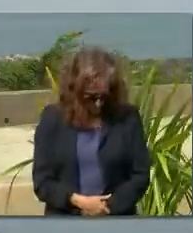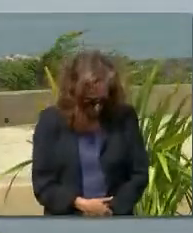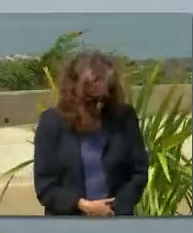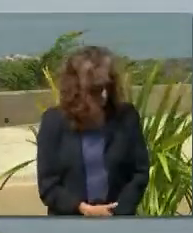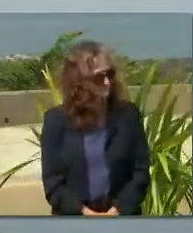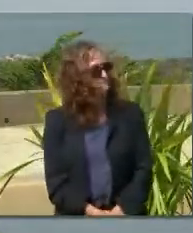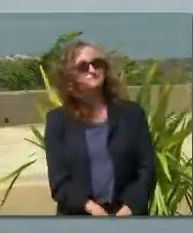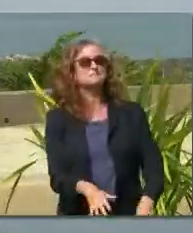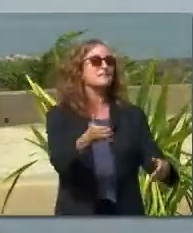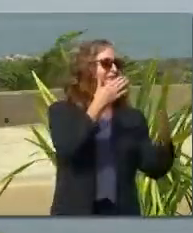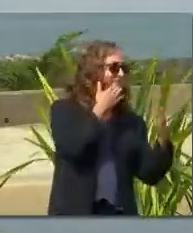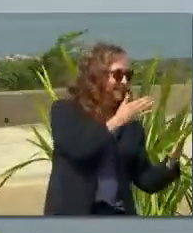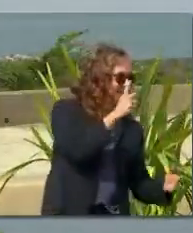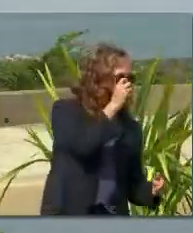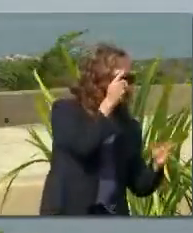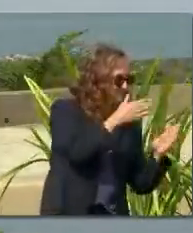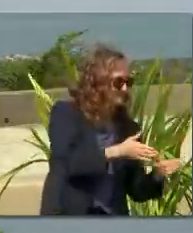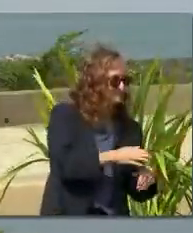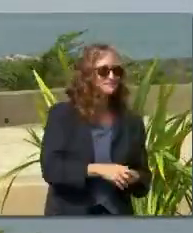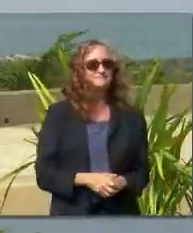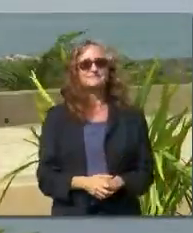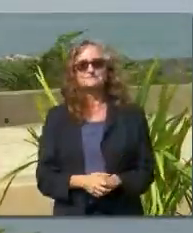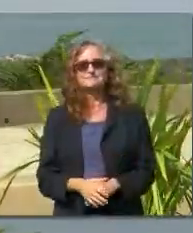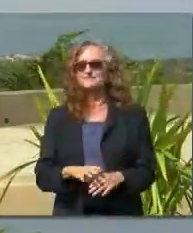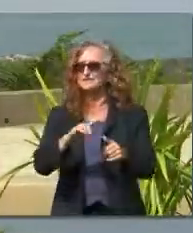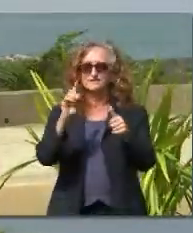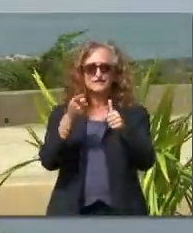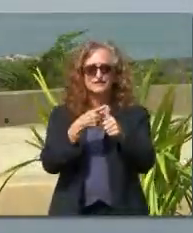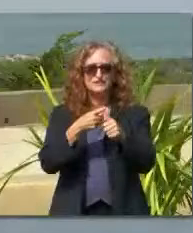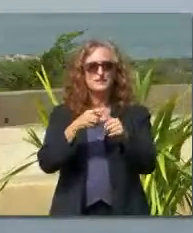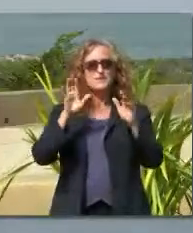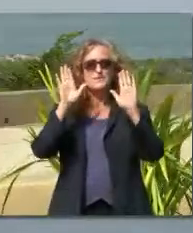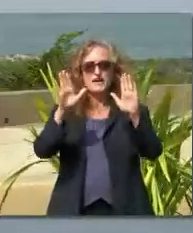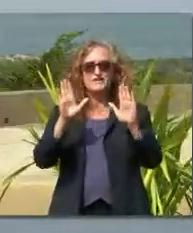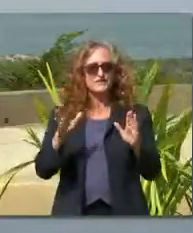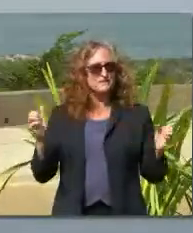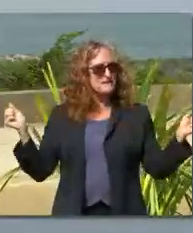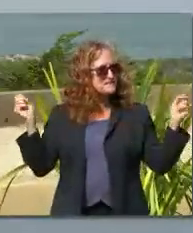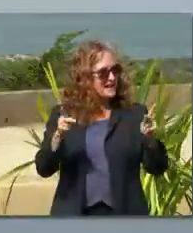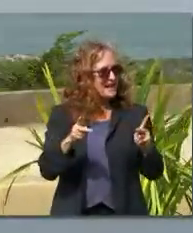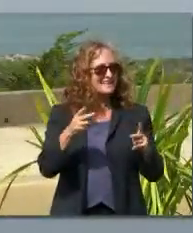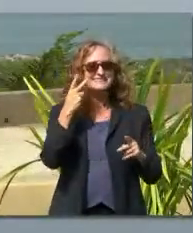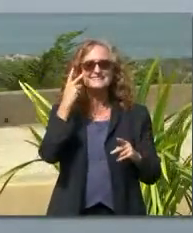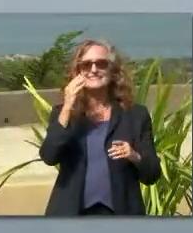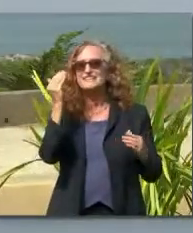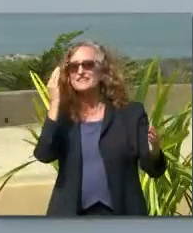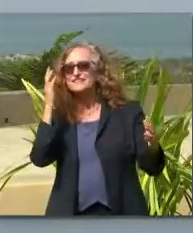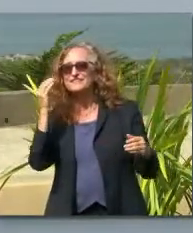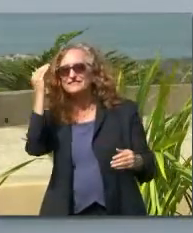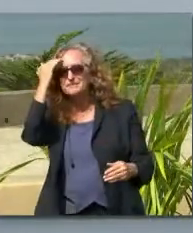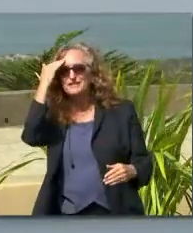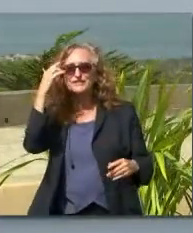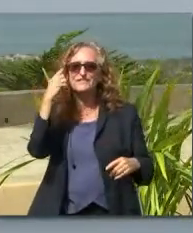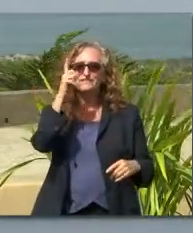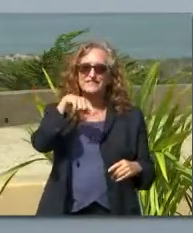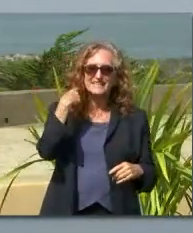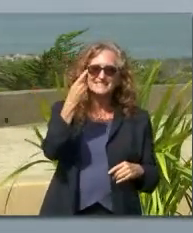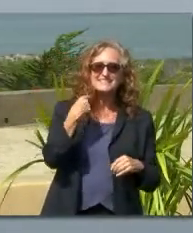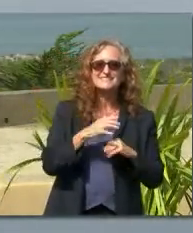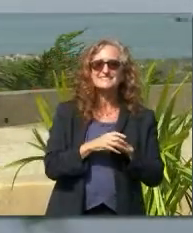Thank you, Governor. Well, first of all, it's wonderful to be back, see so many familiar faces, members of the Presidio Trust